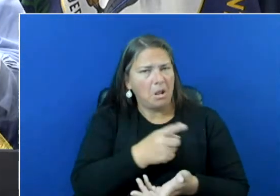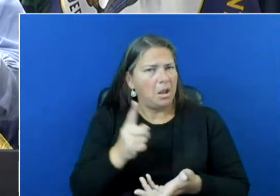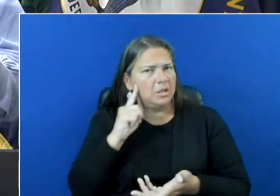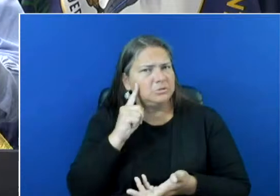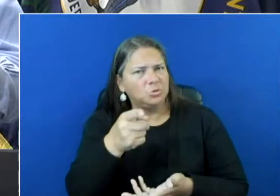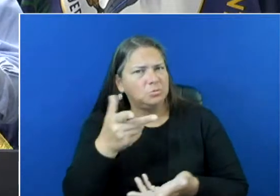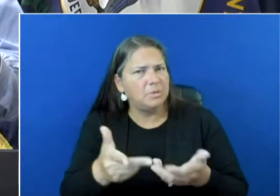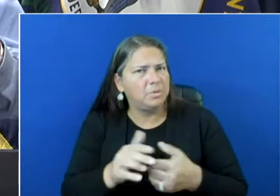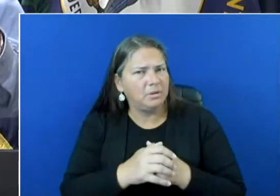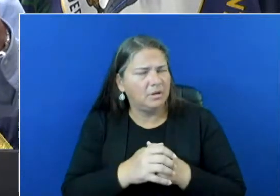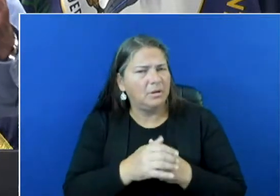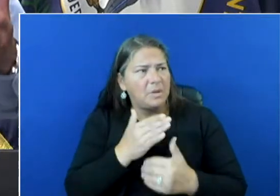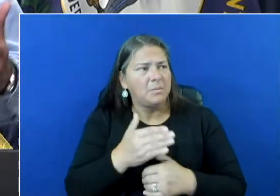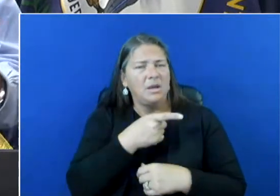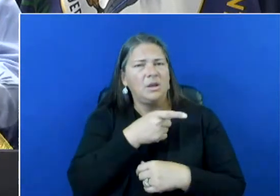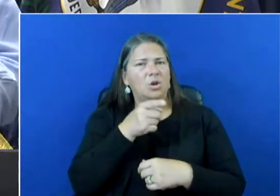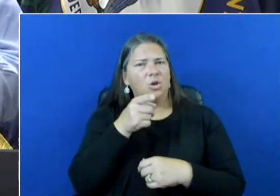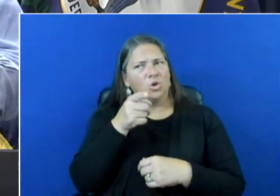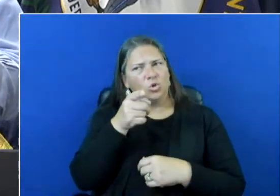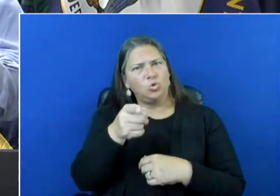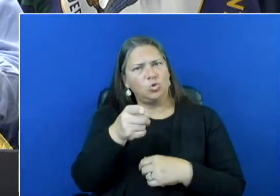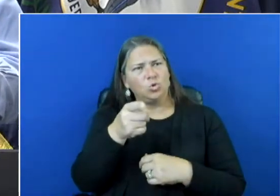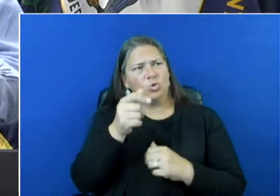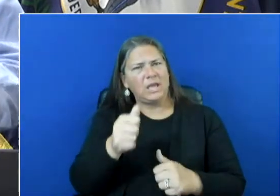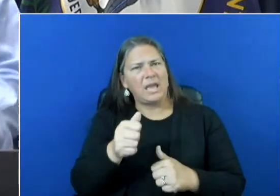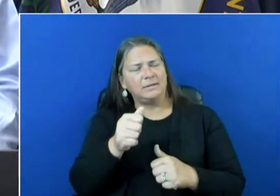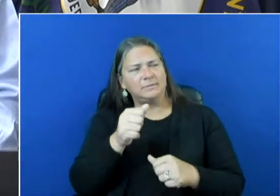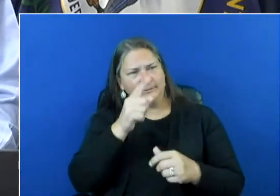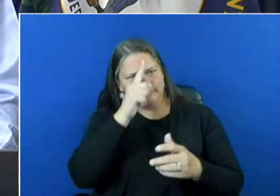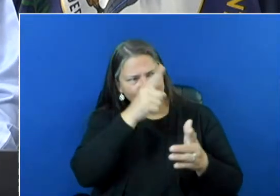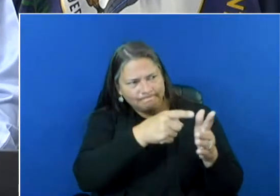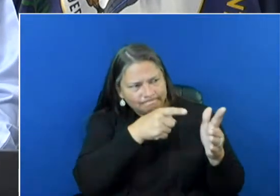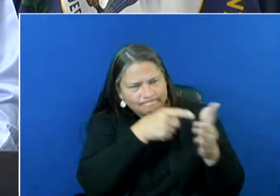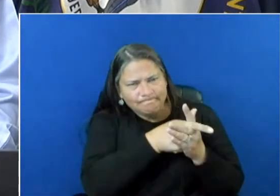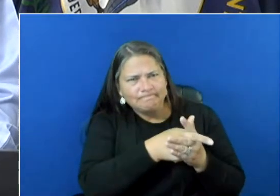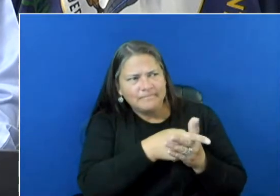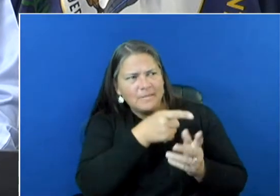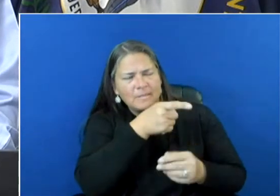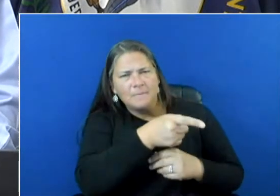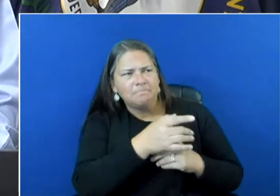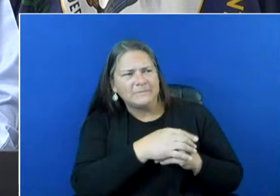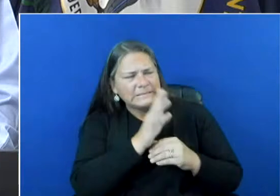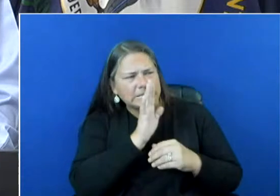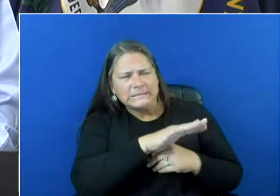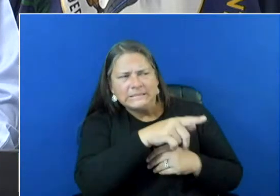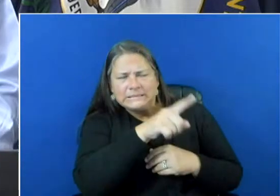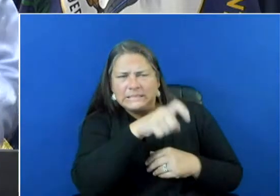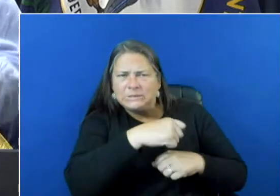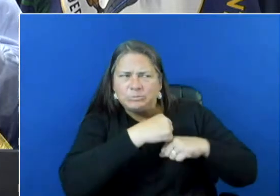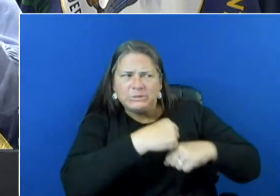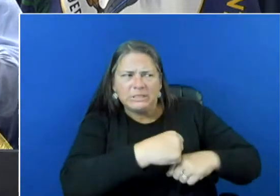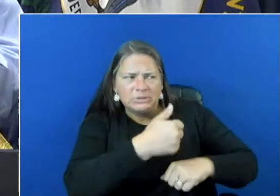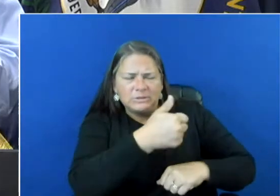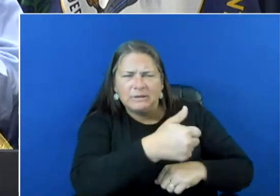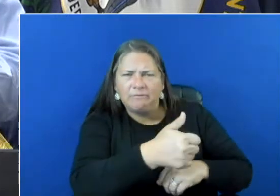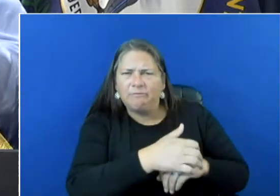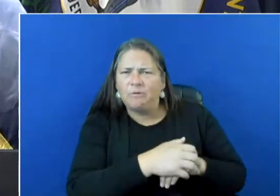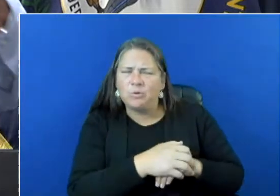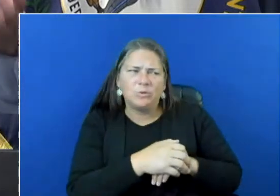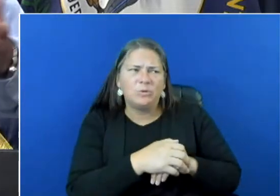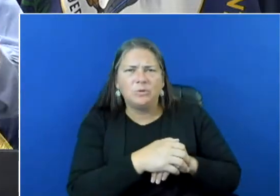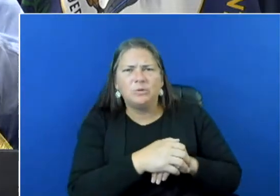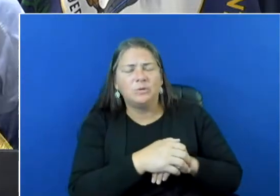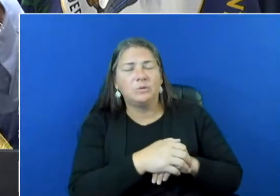the only person that can break through and get them that protection. In many parts of our society,